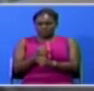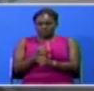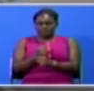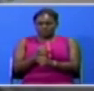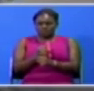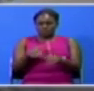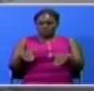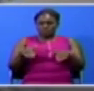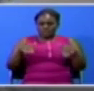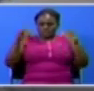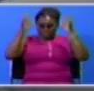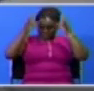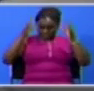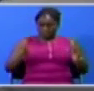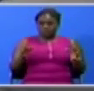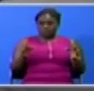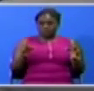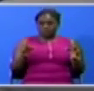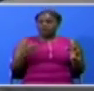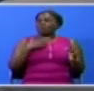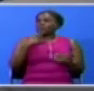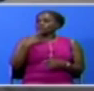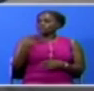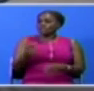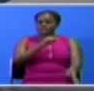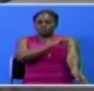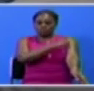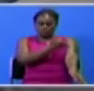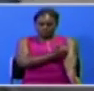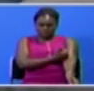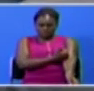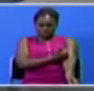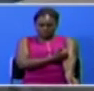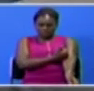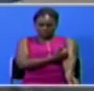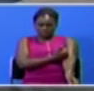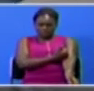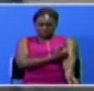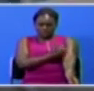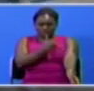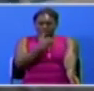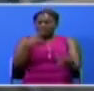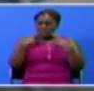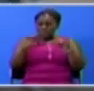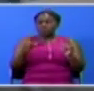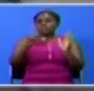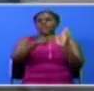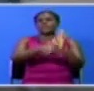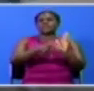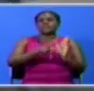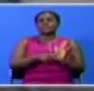Awaiting board decision on this matter, I wish to inform you that the authority shall issue a substantive statement in due course.